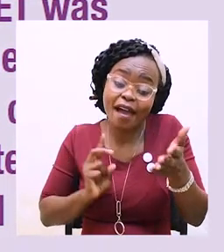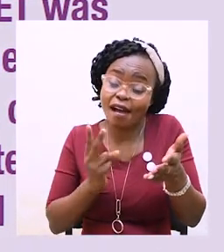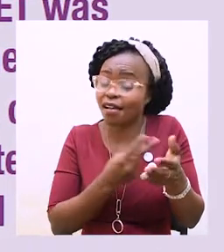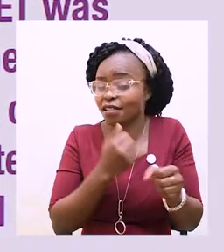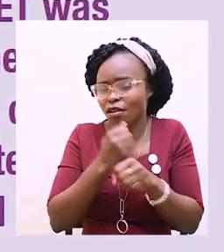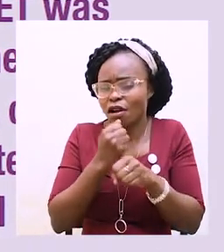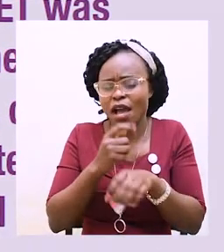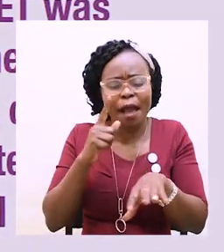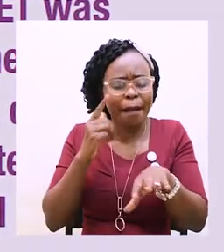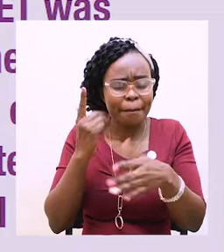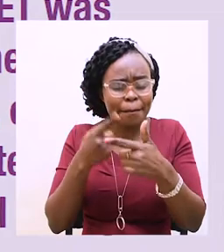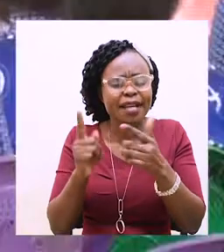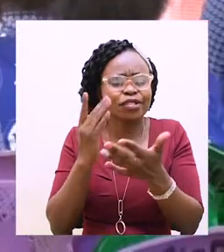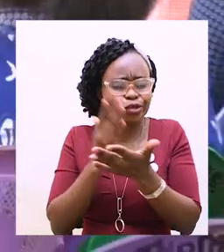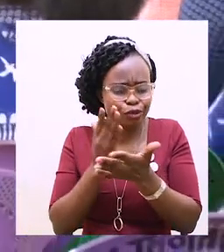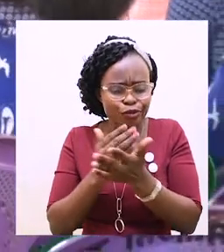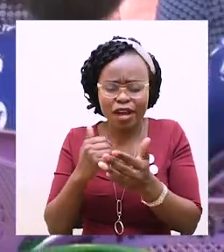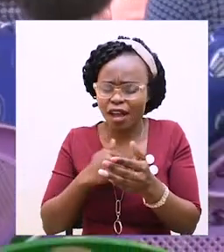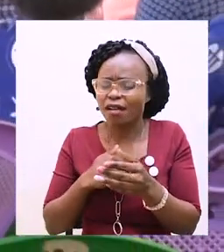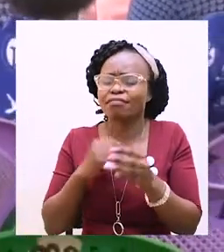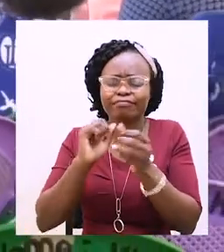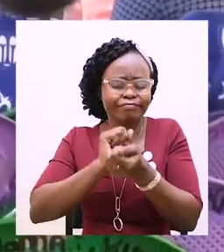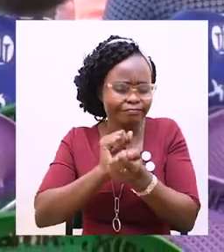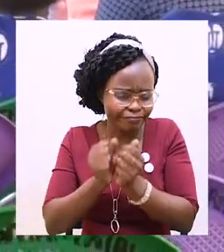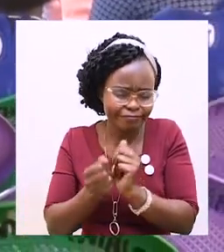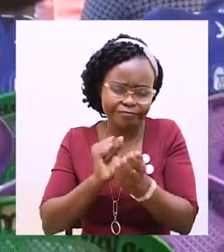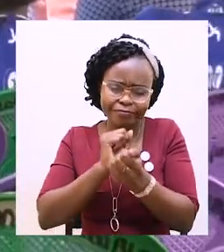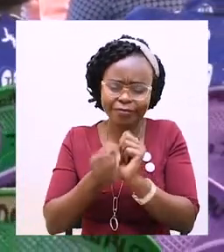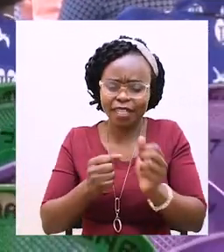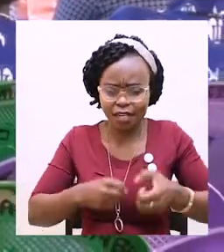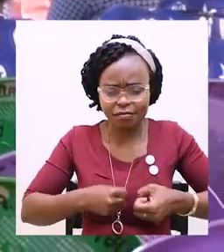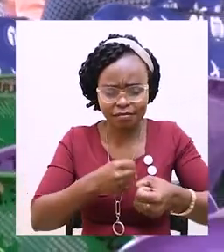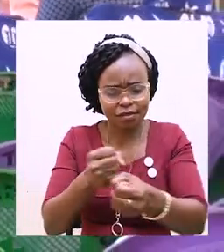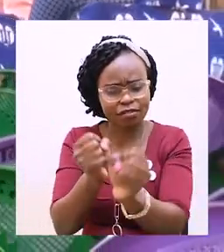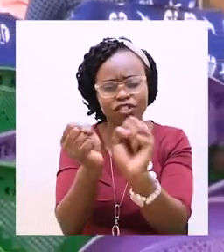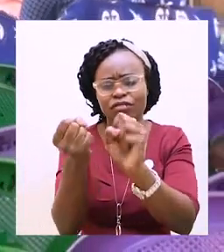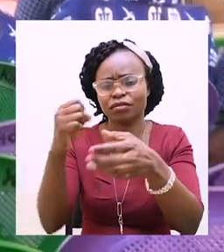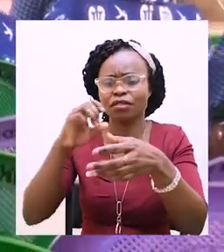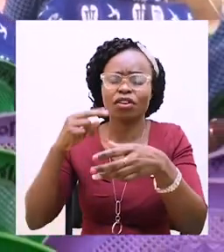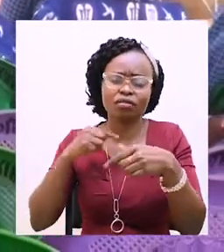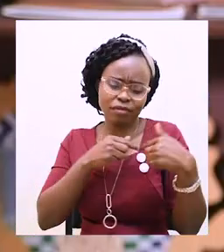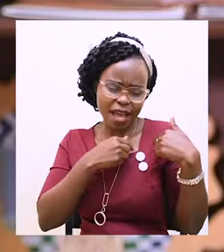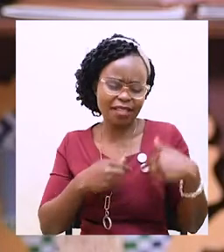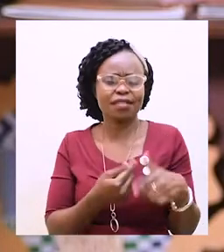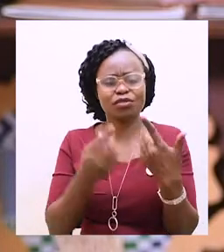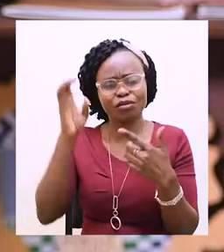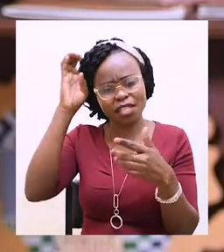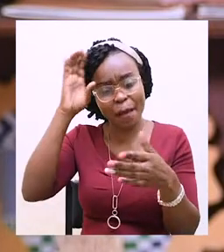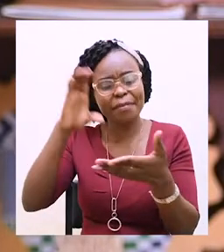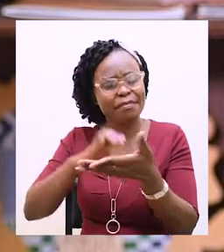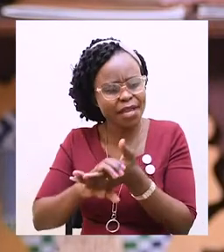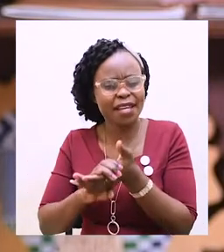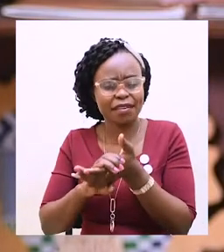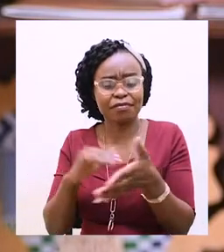have worked, but there's a lot of prospects using the men-to-men as a strategy in transforming attitudes and